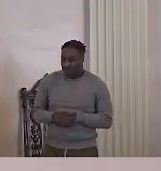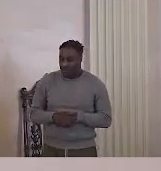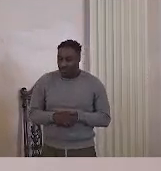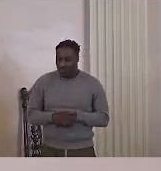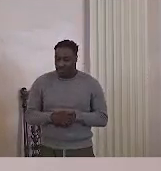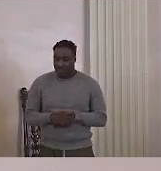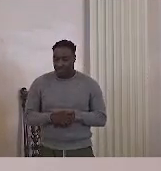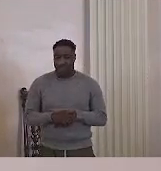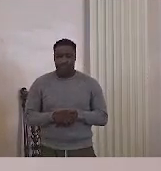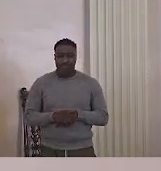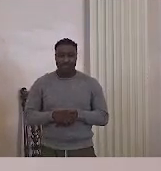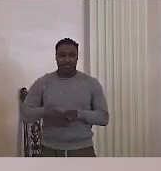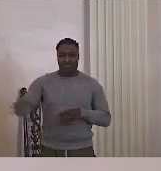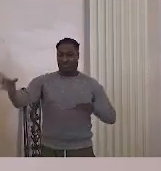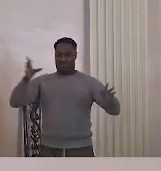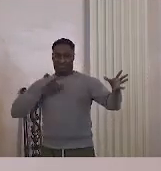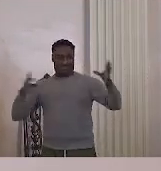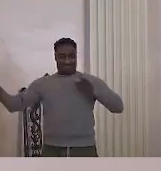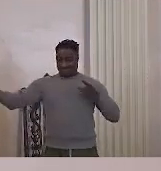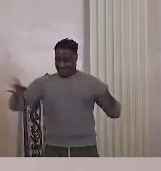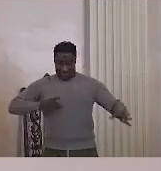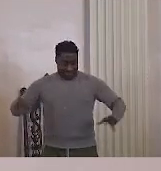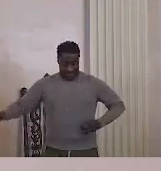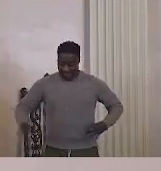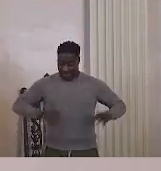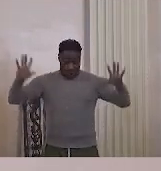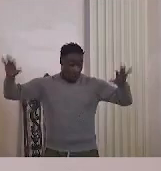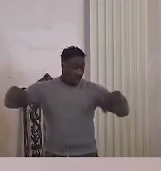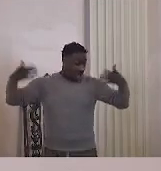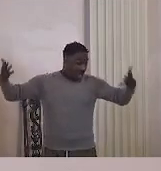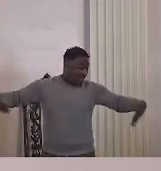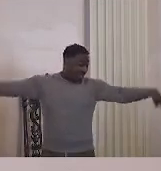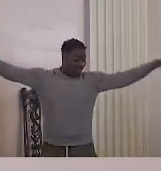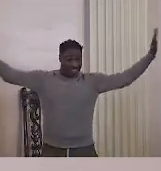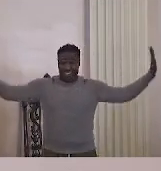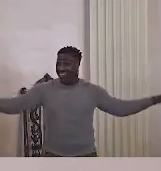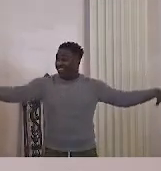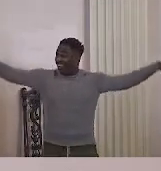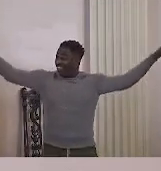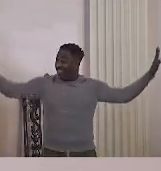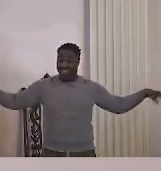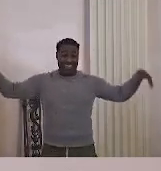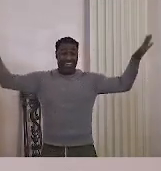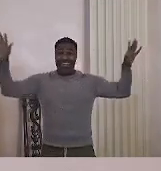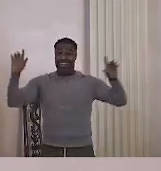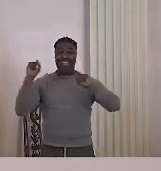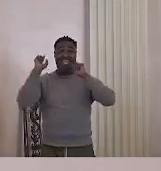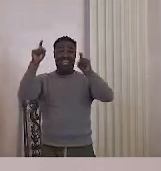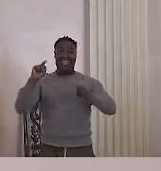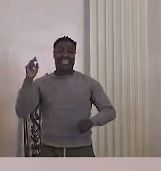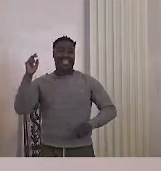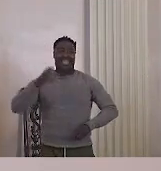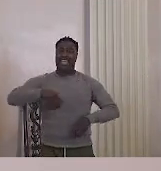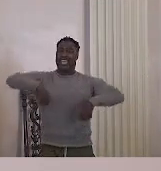Take on feathers and wings. Give up your coarse croaking.